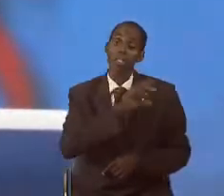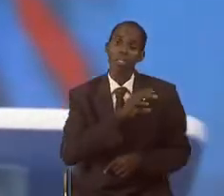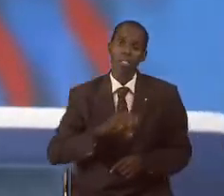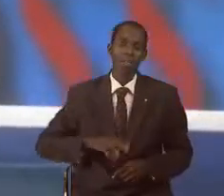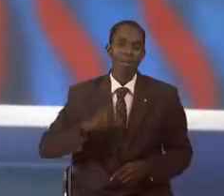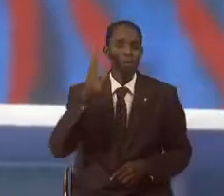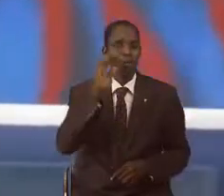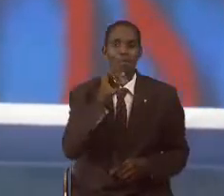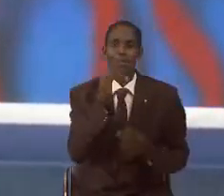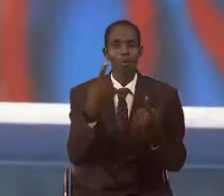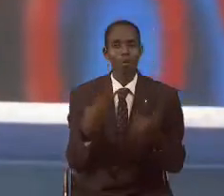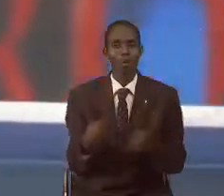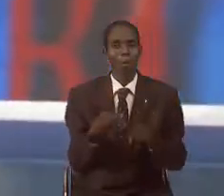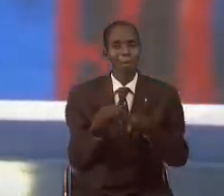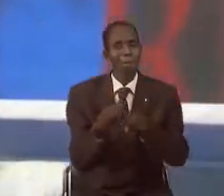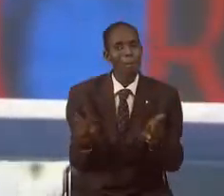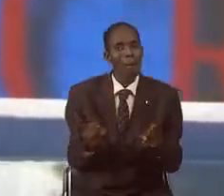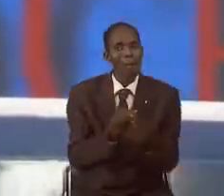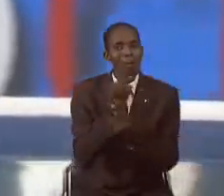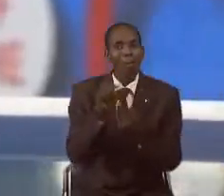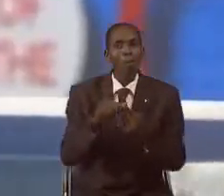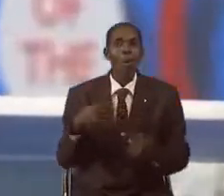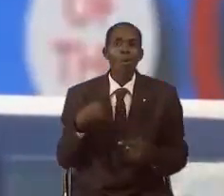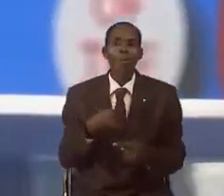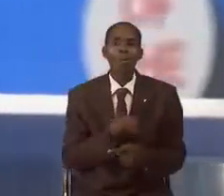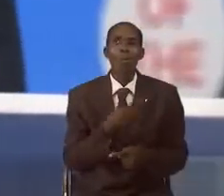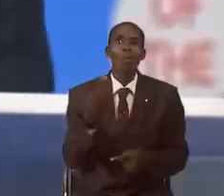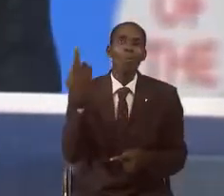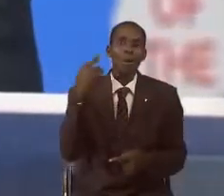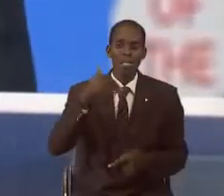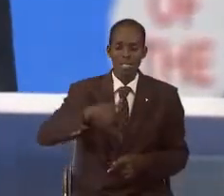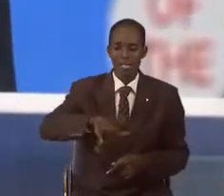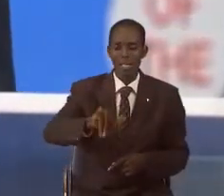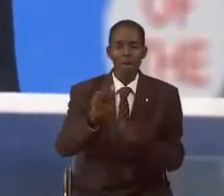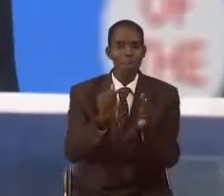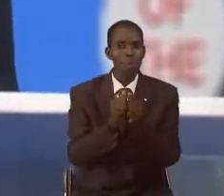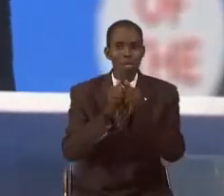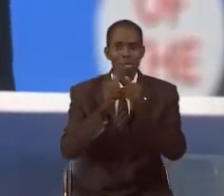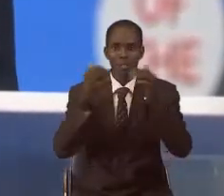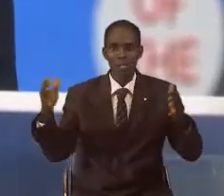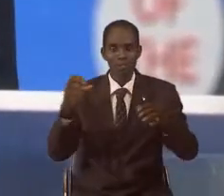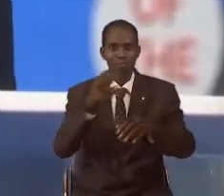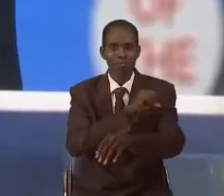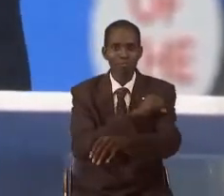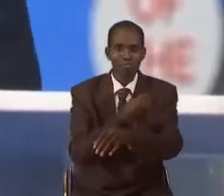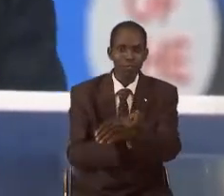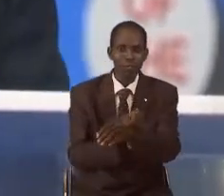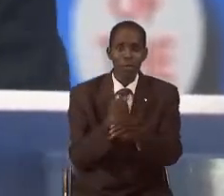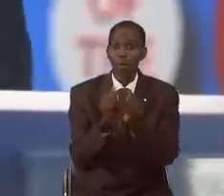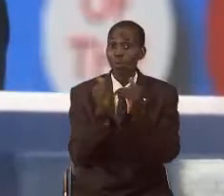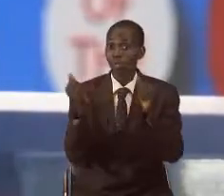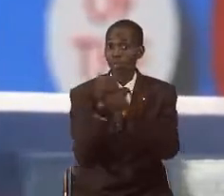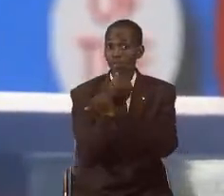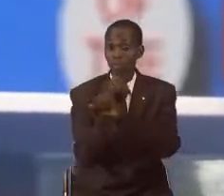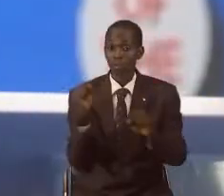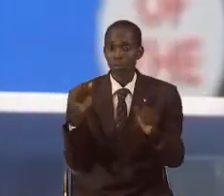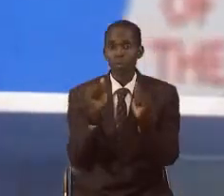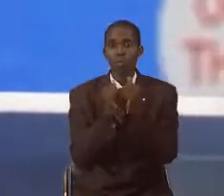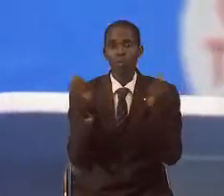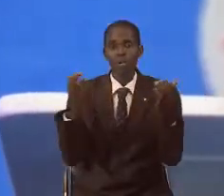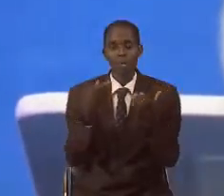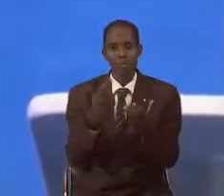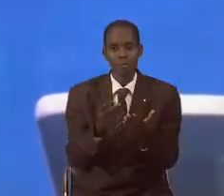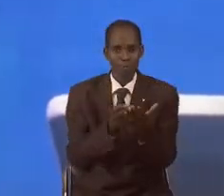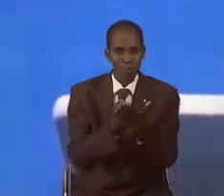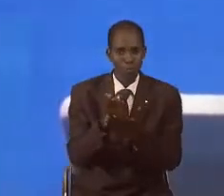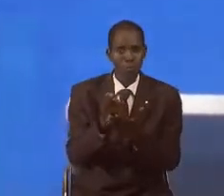yourself, it will not come. When we were yet without salvation, we were yet